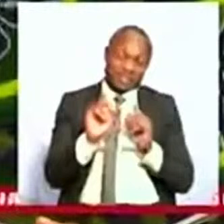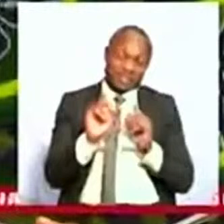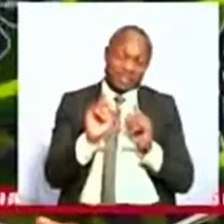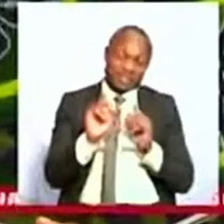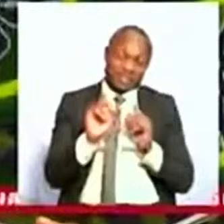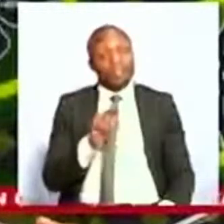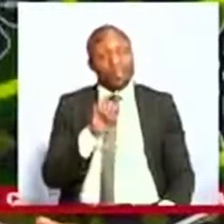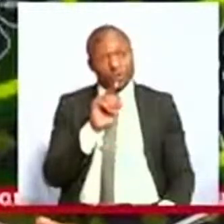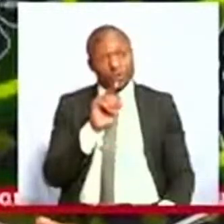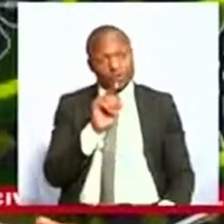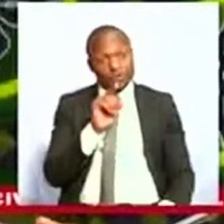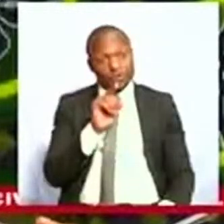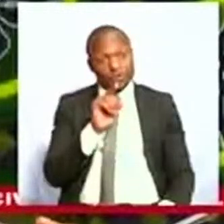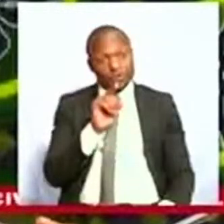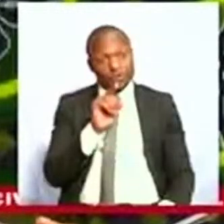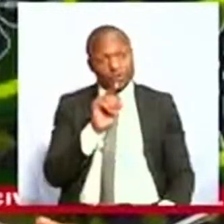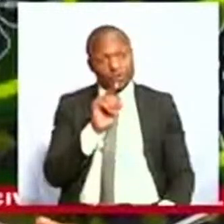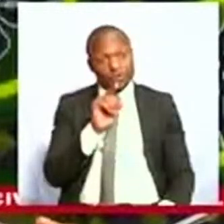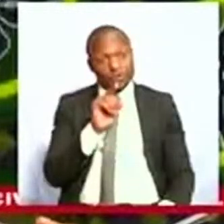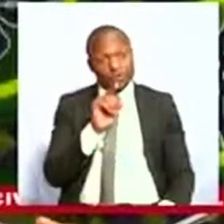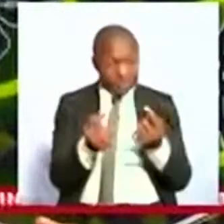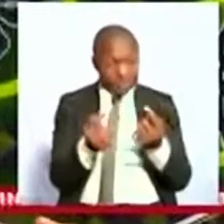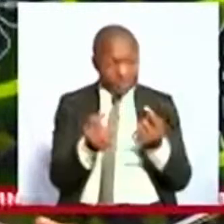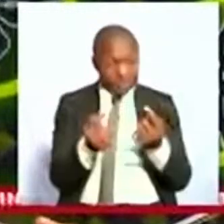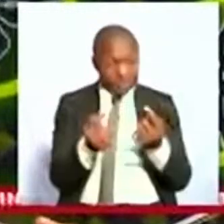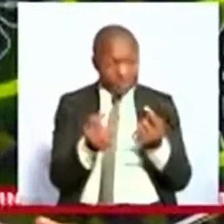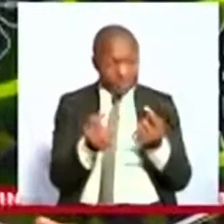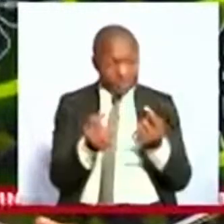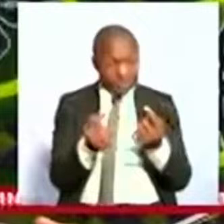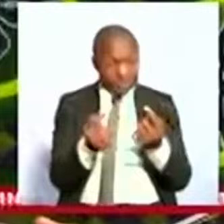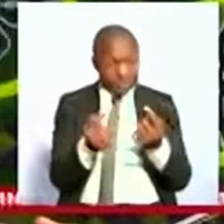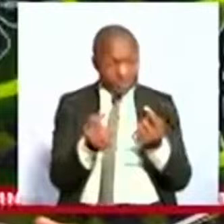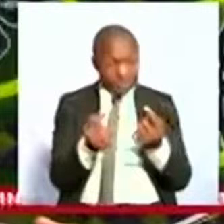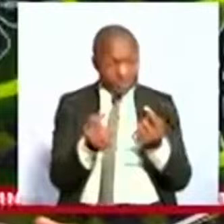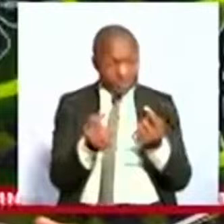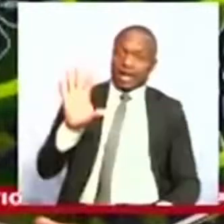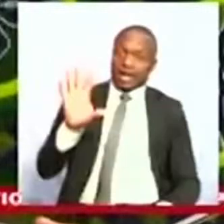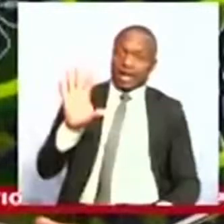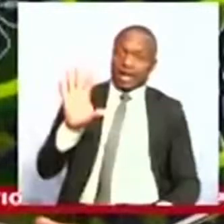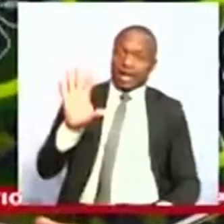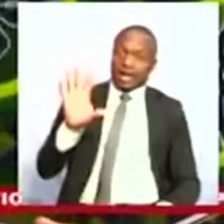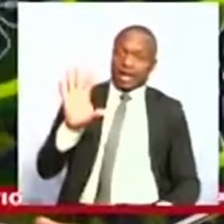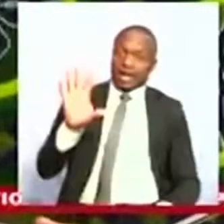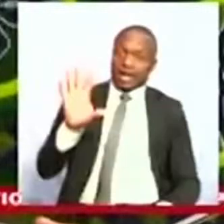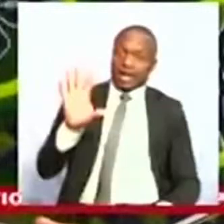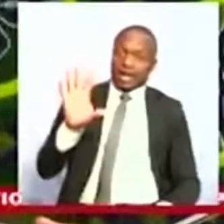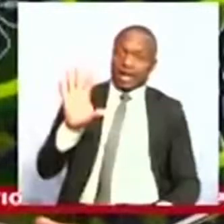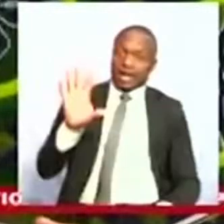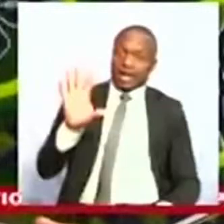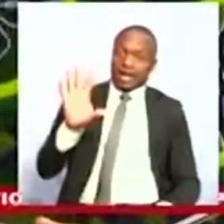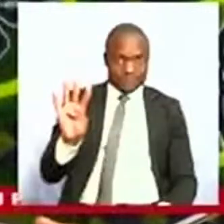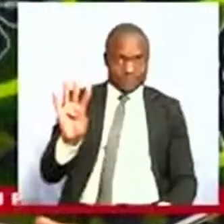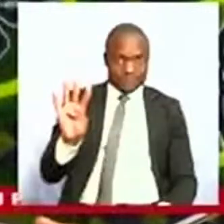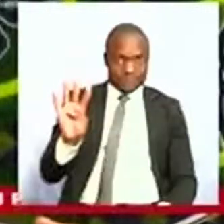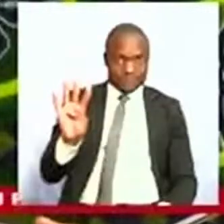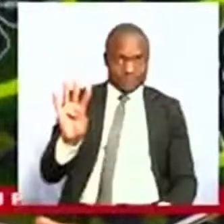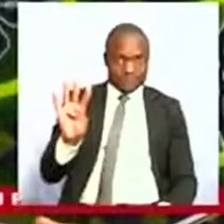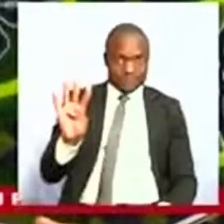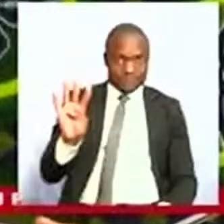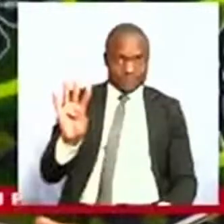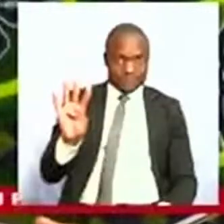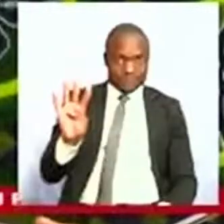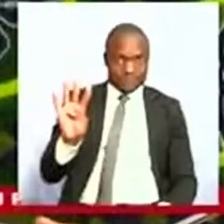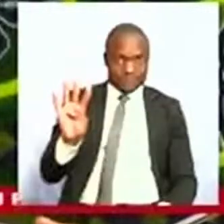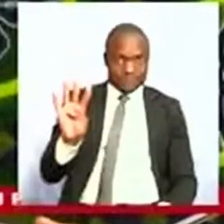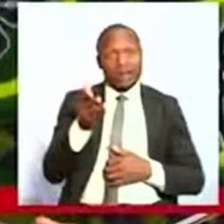you've got a situation, a scenario. Let me put the scenario. Then you arrest a few for the masterminders of such